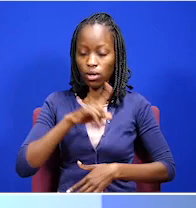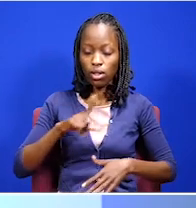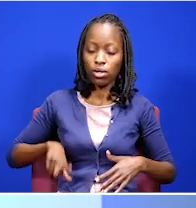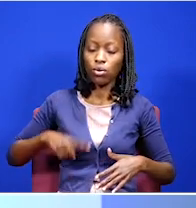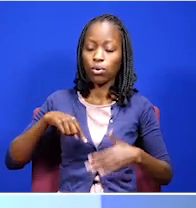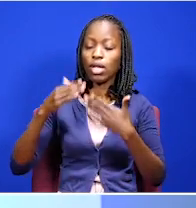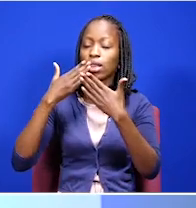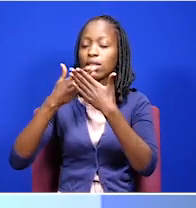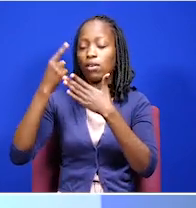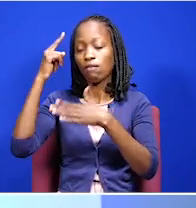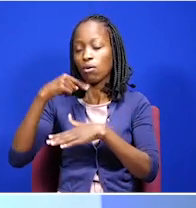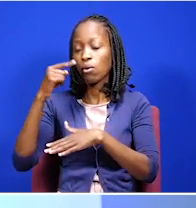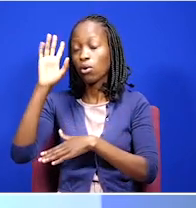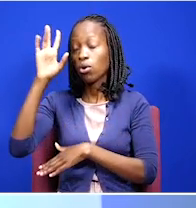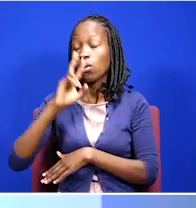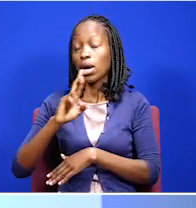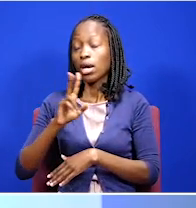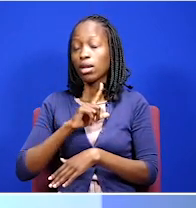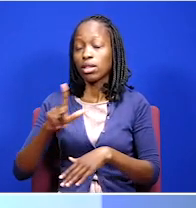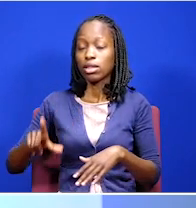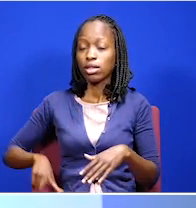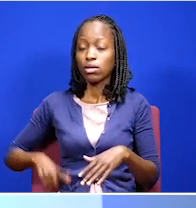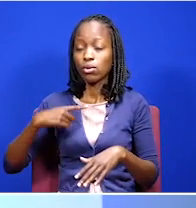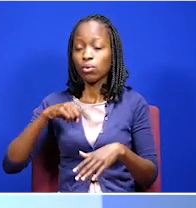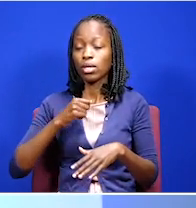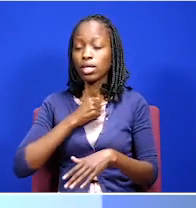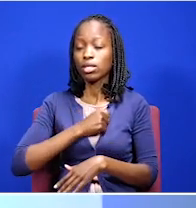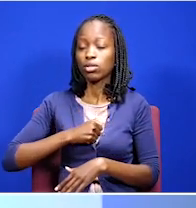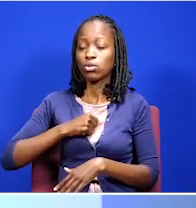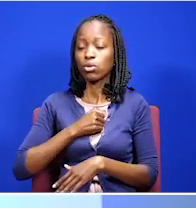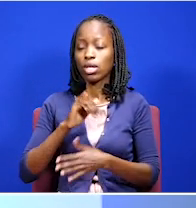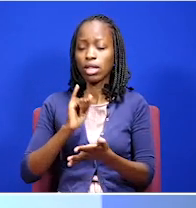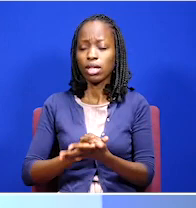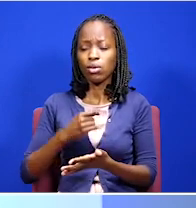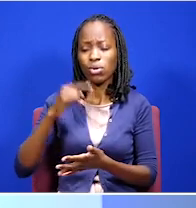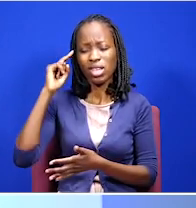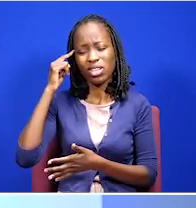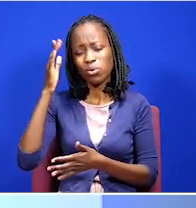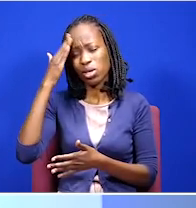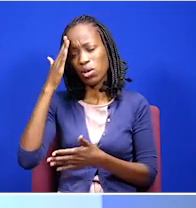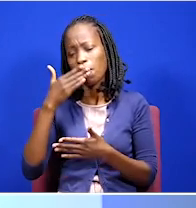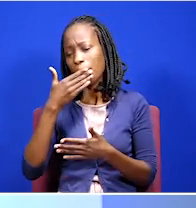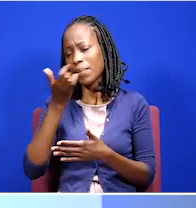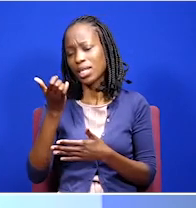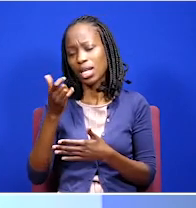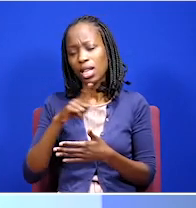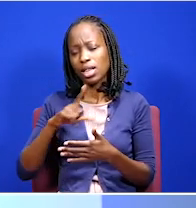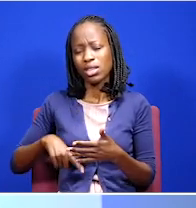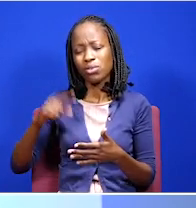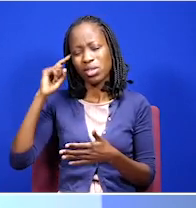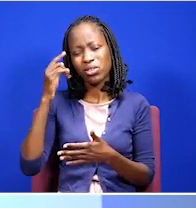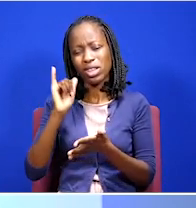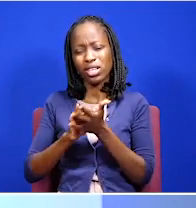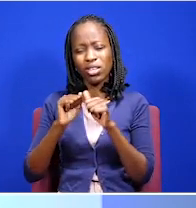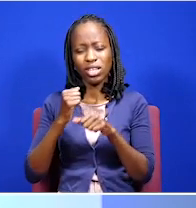are. Father, we are sorry that we think we know better. We think we can do better.